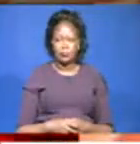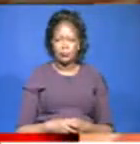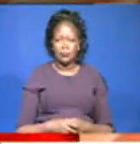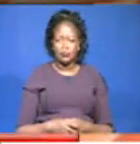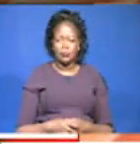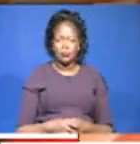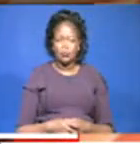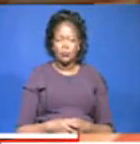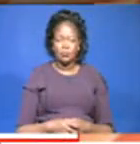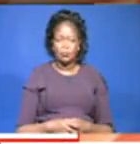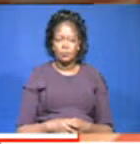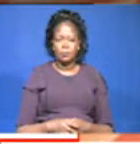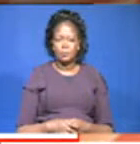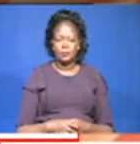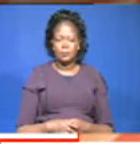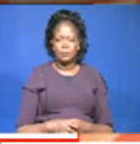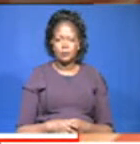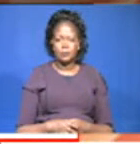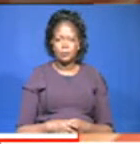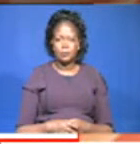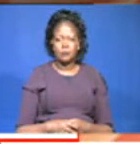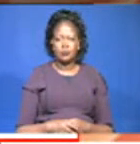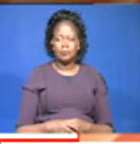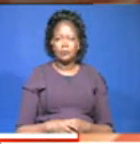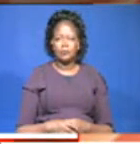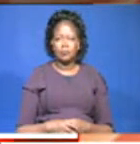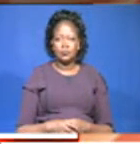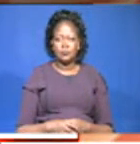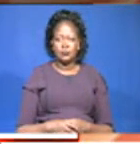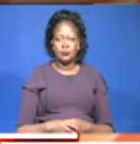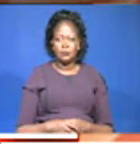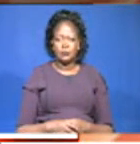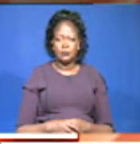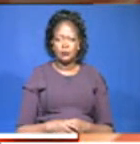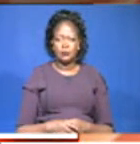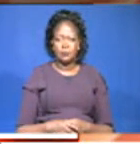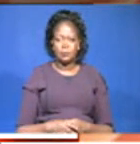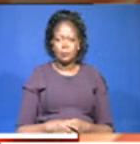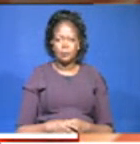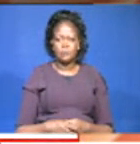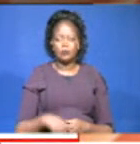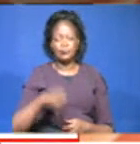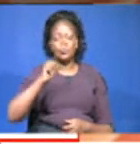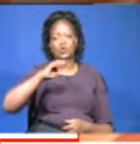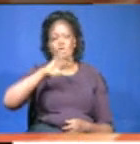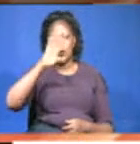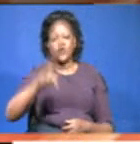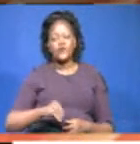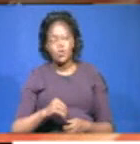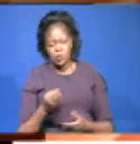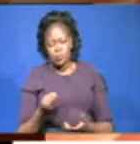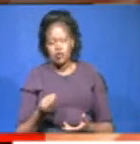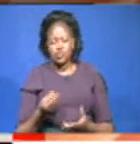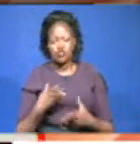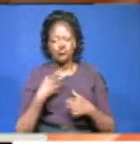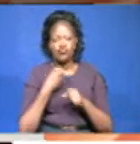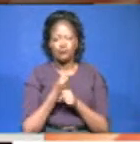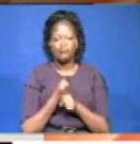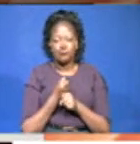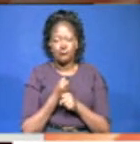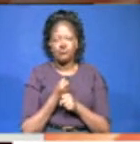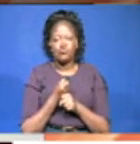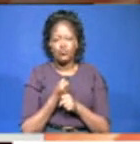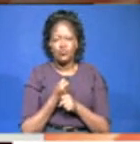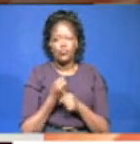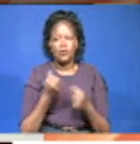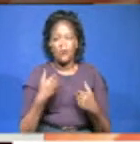And on news making headlines across borders, South Africa's power utility firm Eskom has put renewable energy